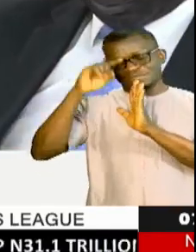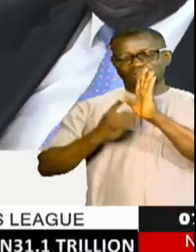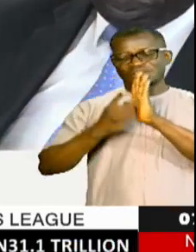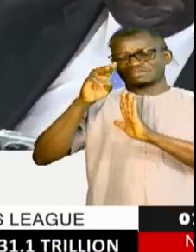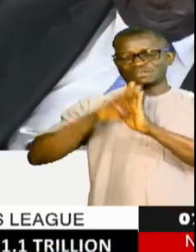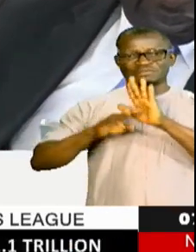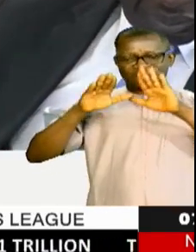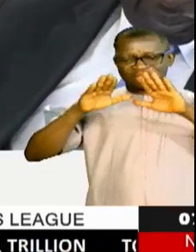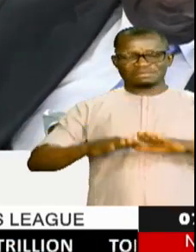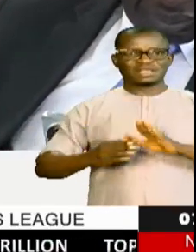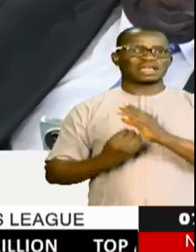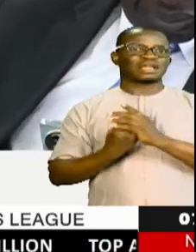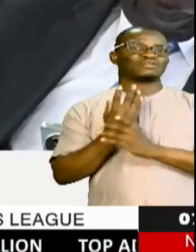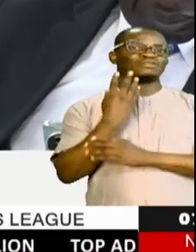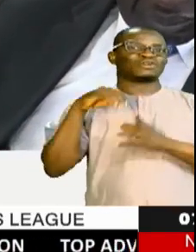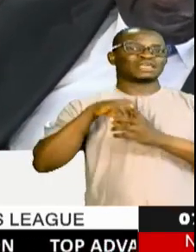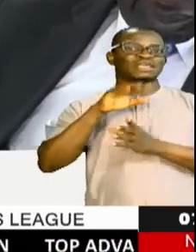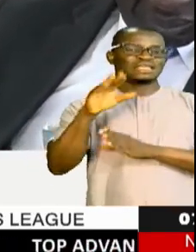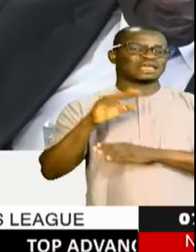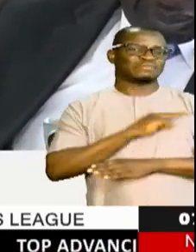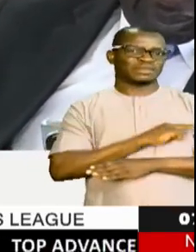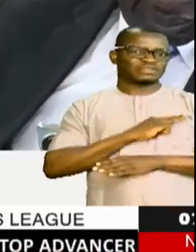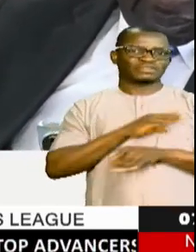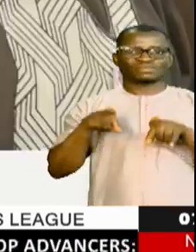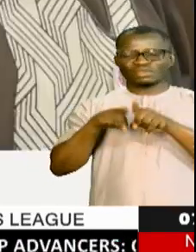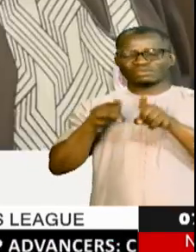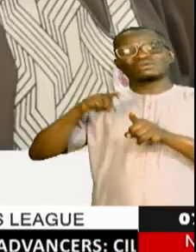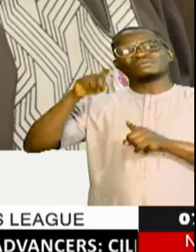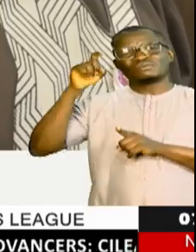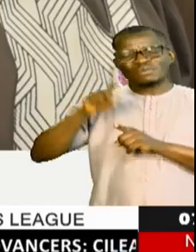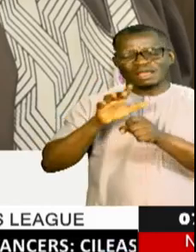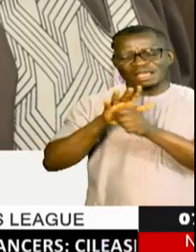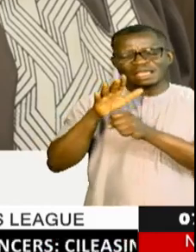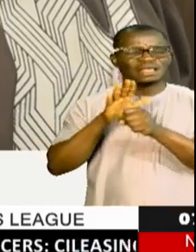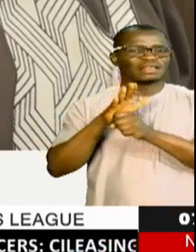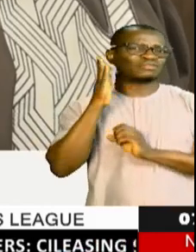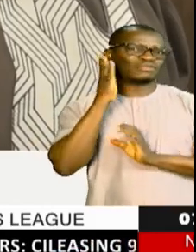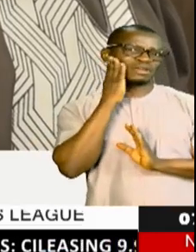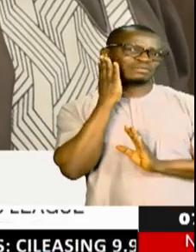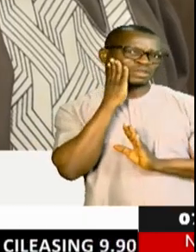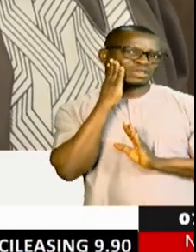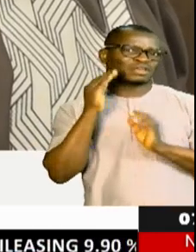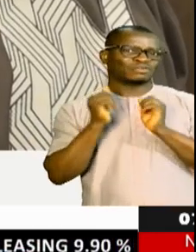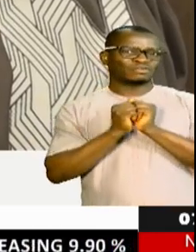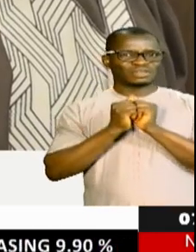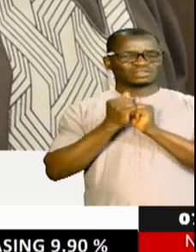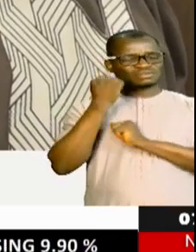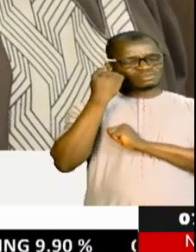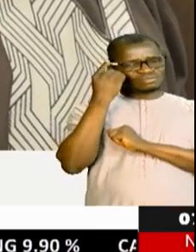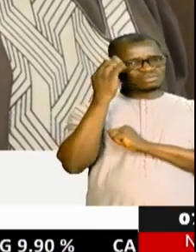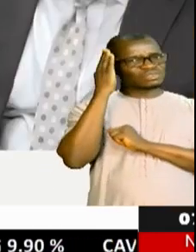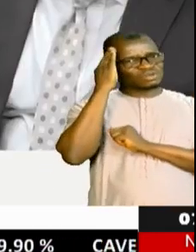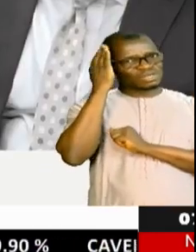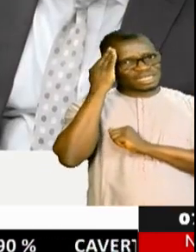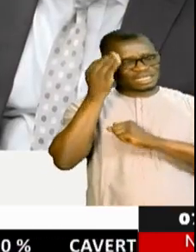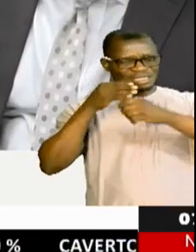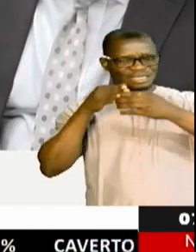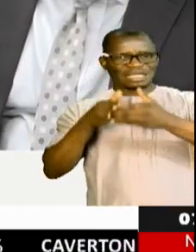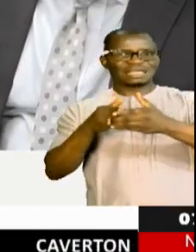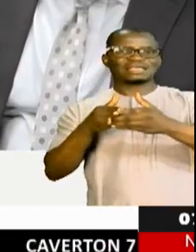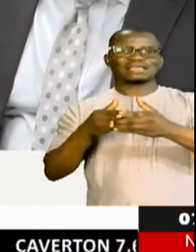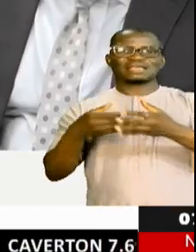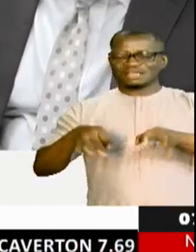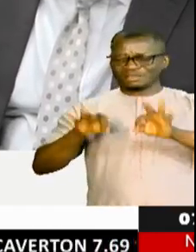stability and growth in their sectors, they also need to be well equipped with the insights and guidance necessary for